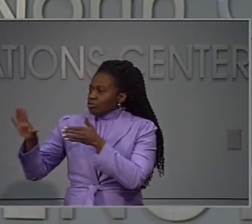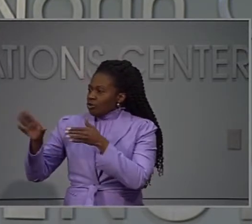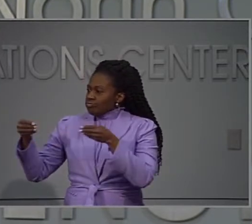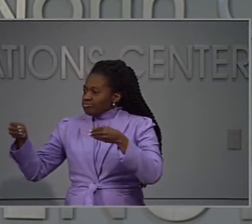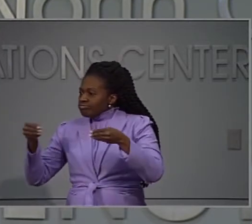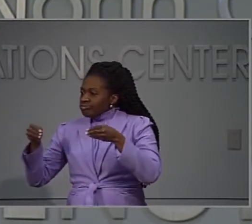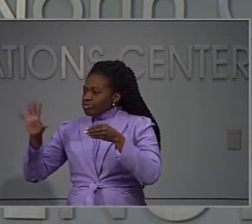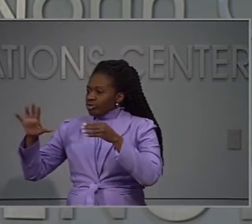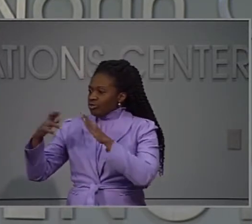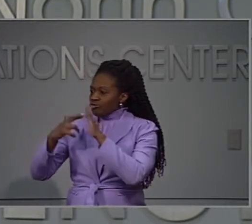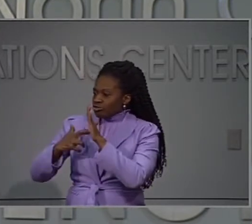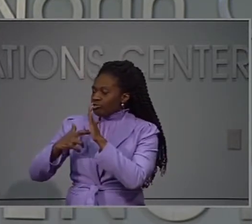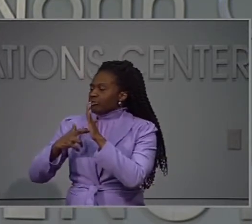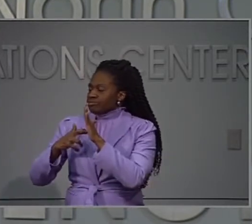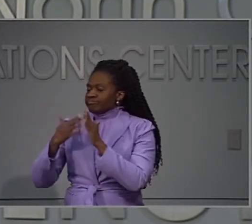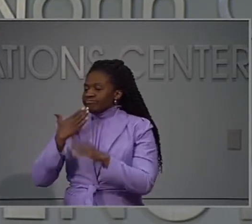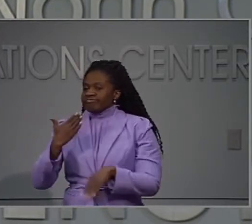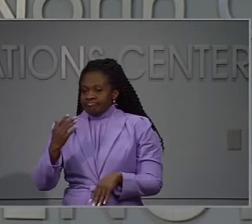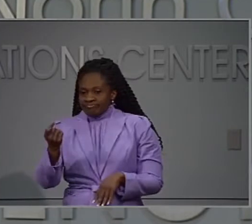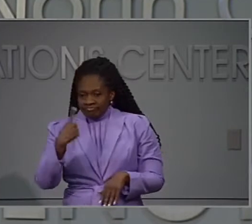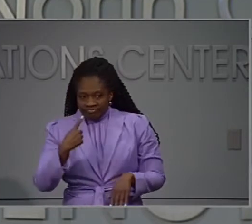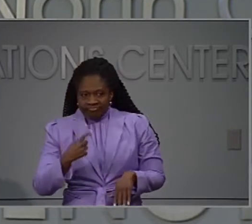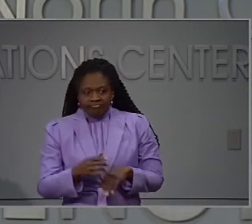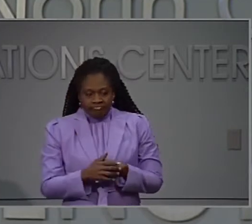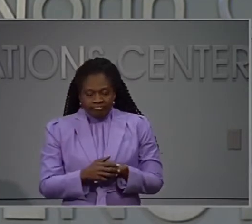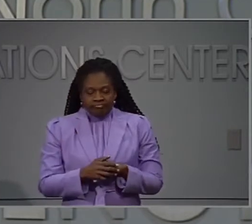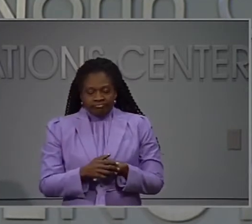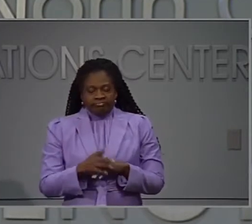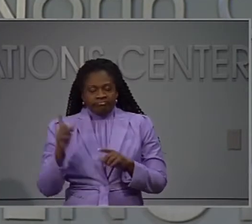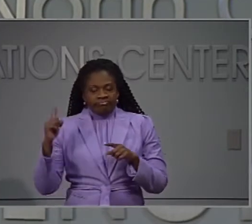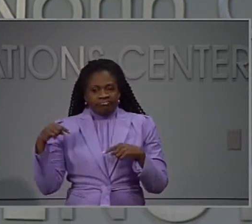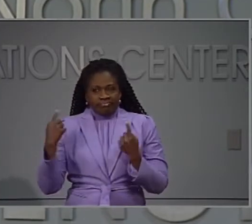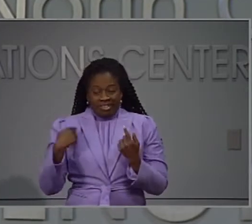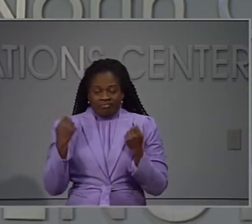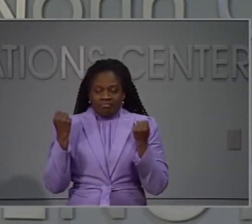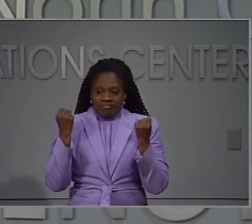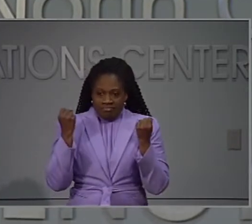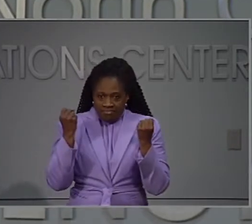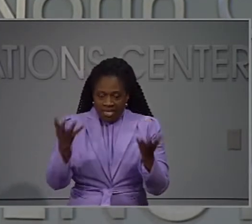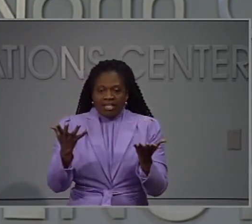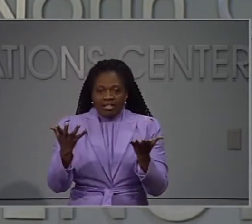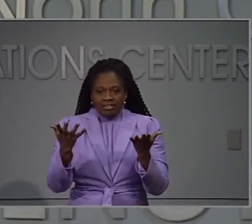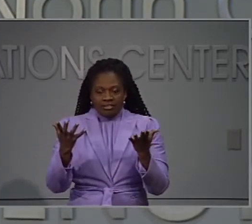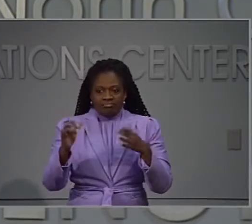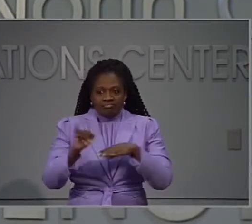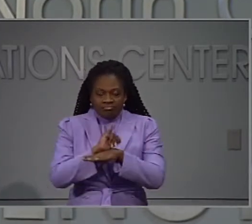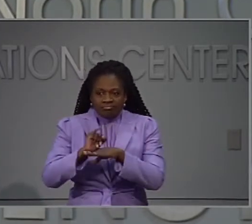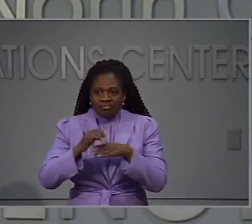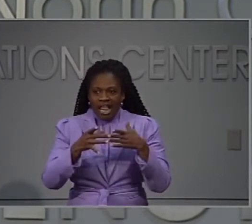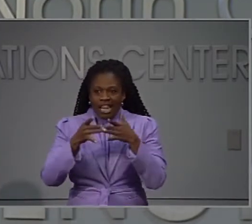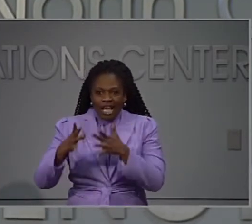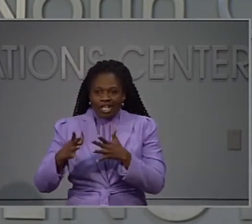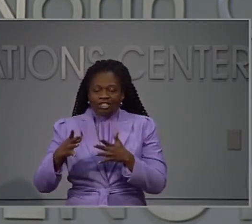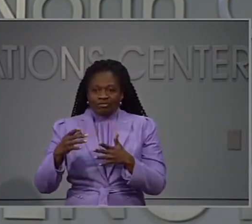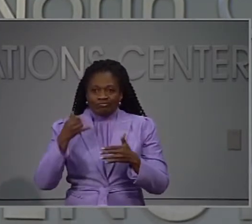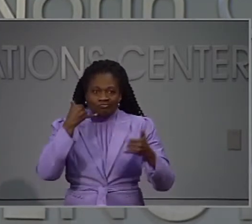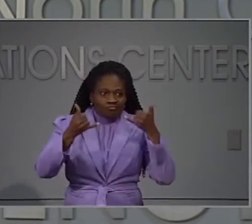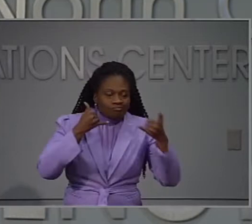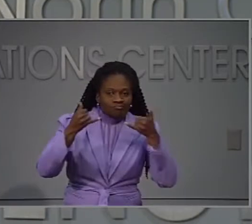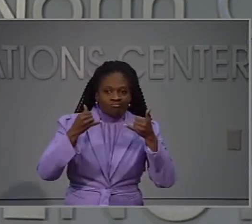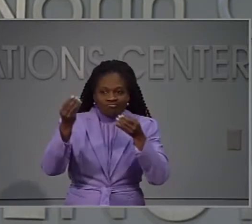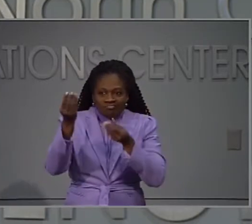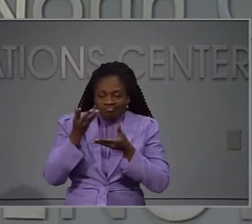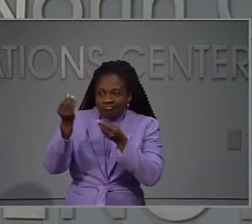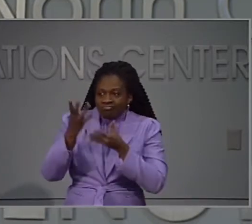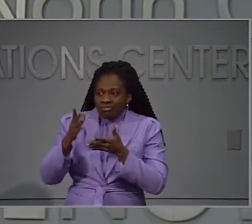you. Thanks for that question. We have had many industry leaders on the phone giving